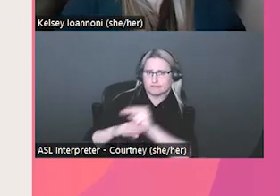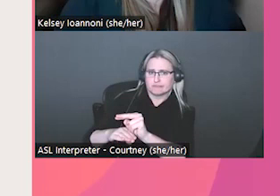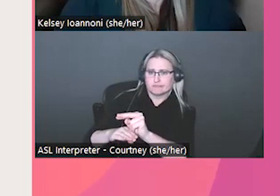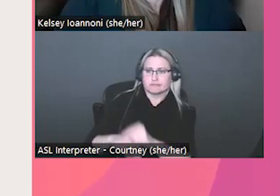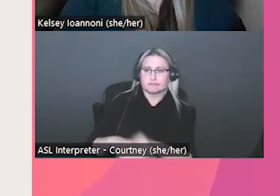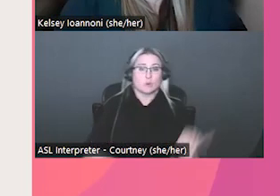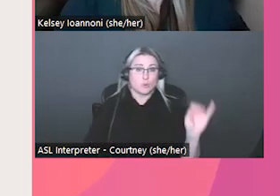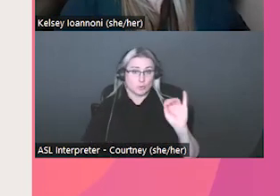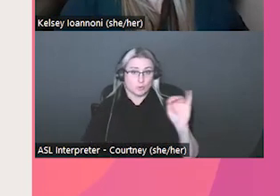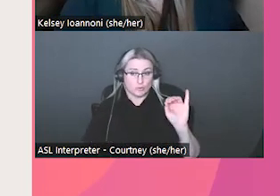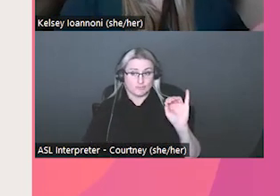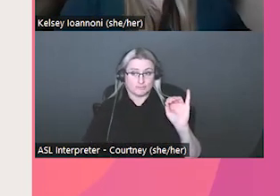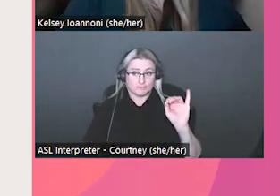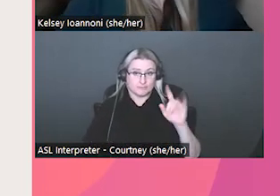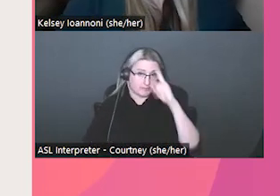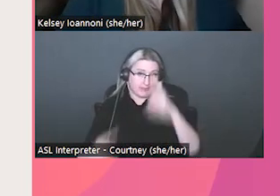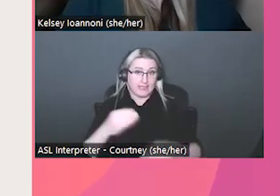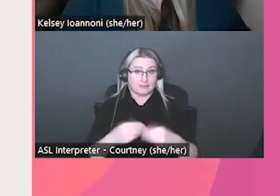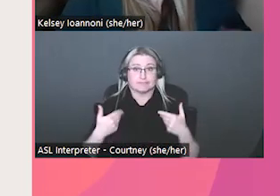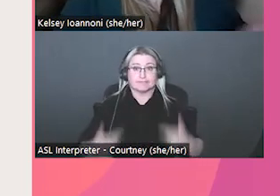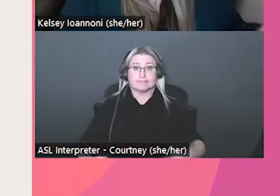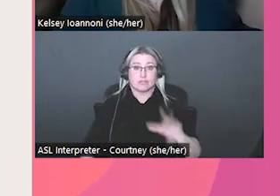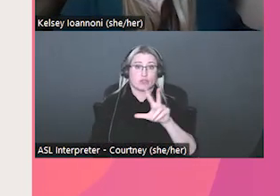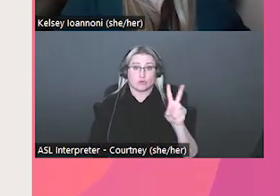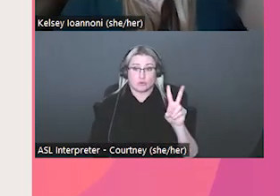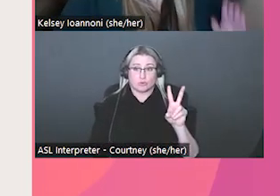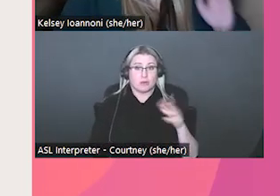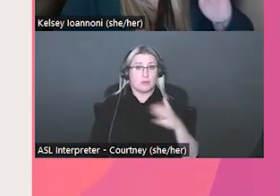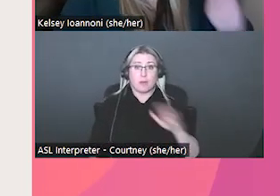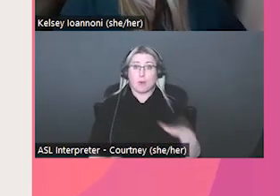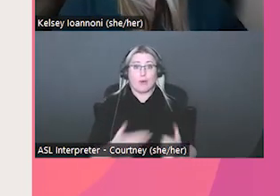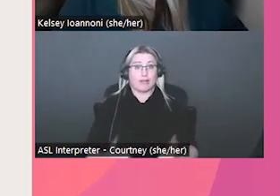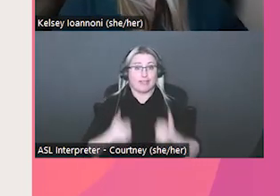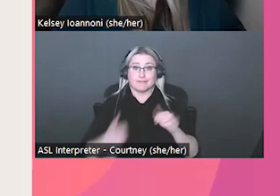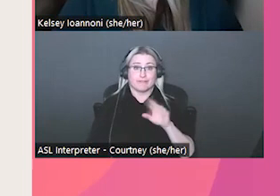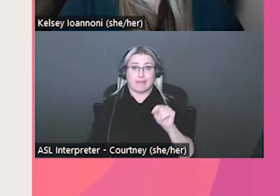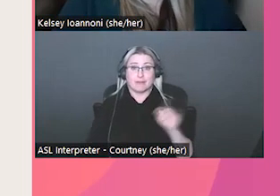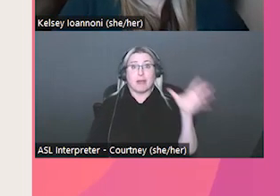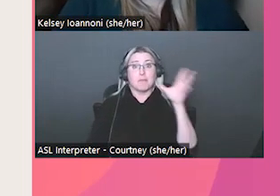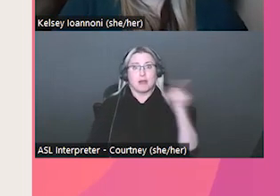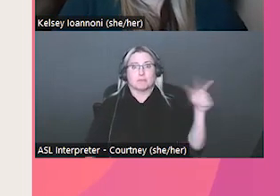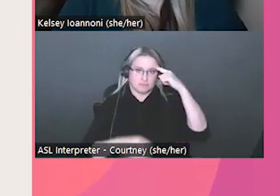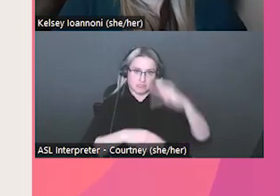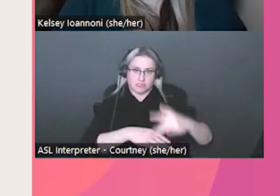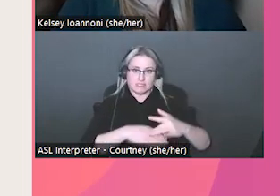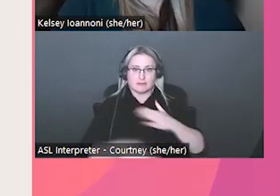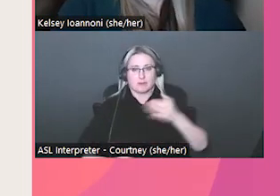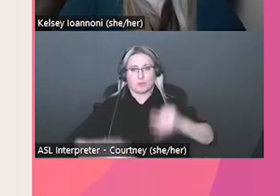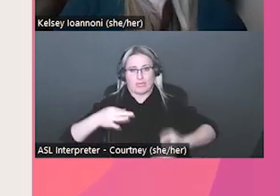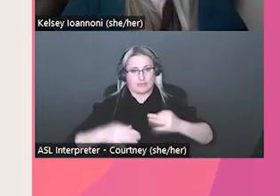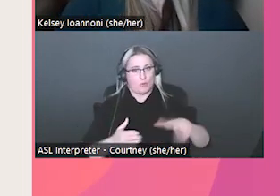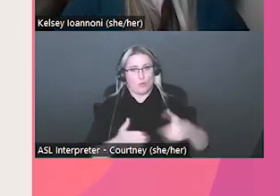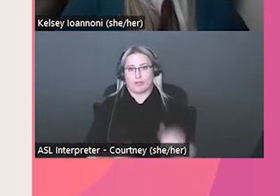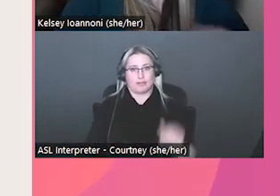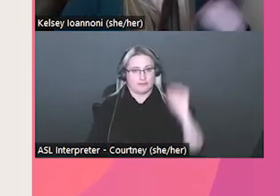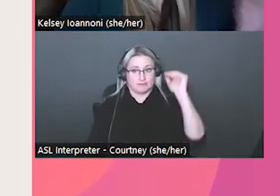example I could say is, I am 32. I have been fat my whole life. My mother has been obsessed with my weight my whole life. And not too